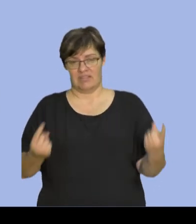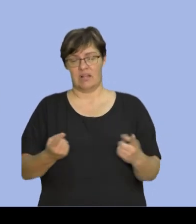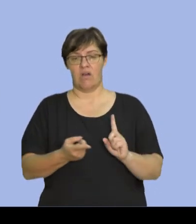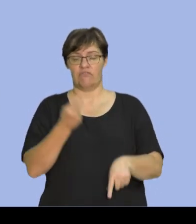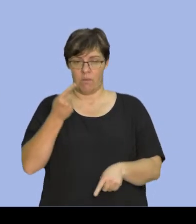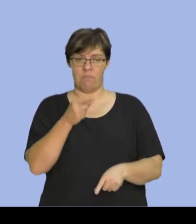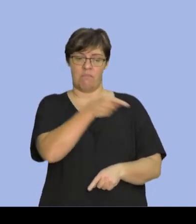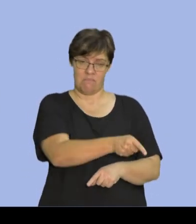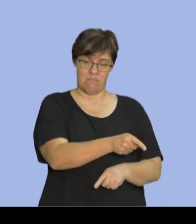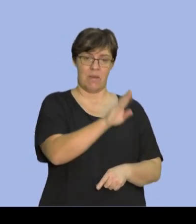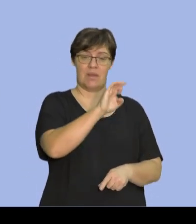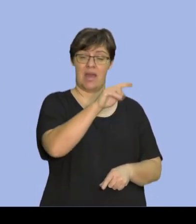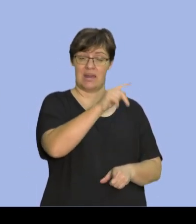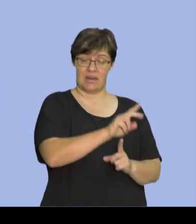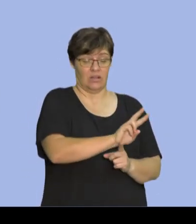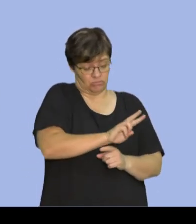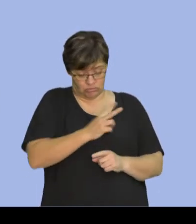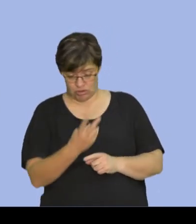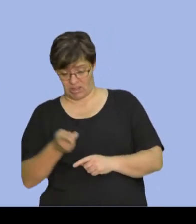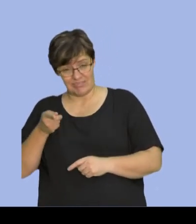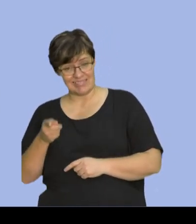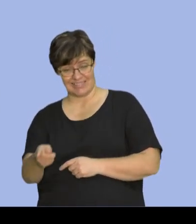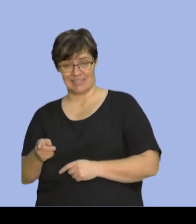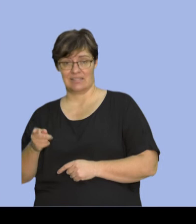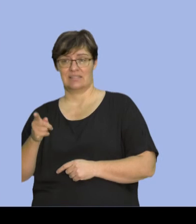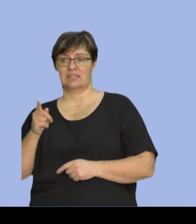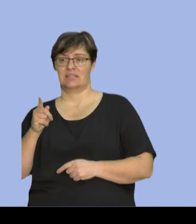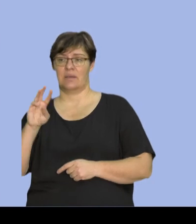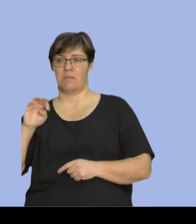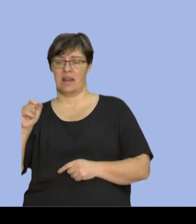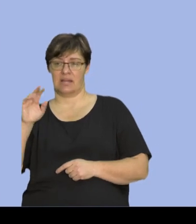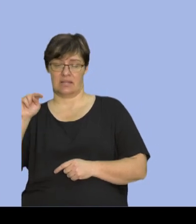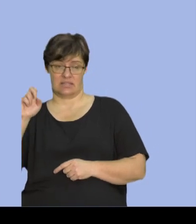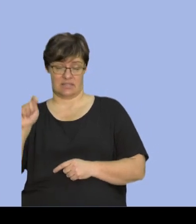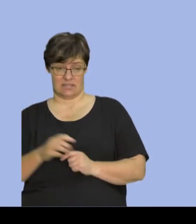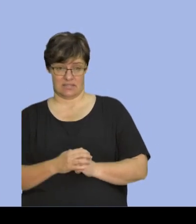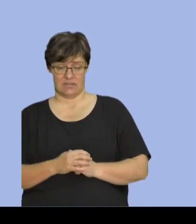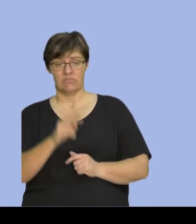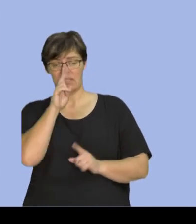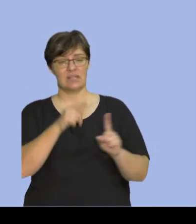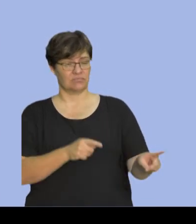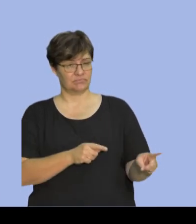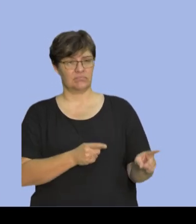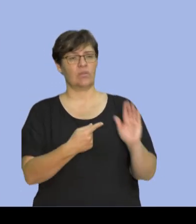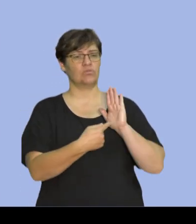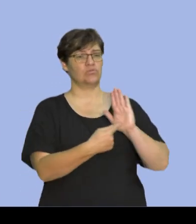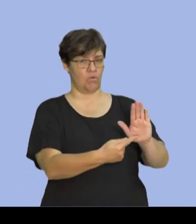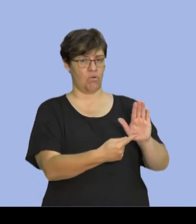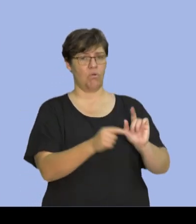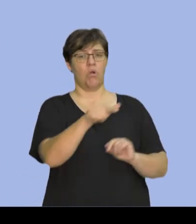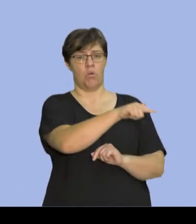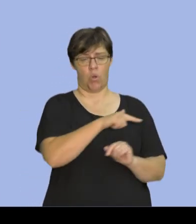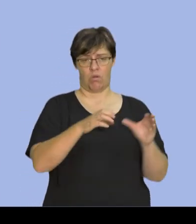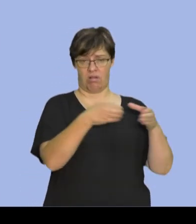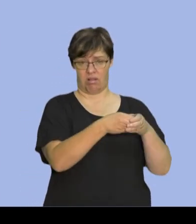being a benign tumor to becoming a malignant tumor. So as we look at the tumor, here it is an indication that it is